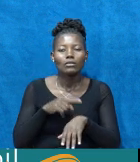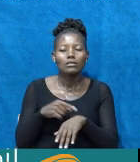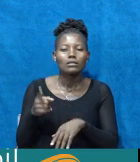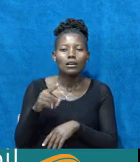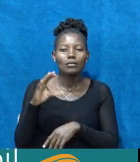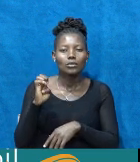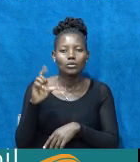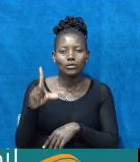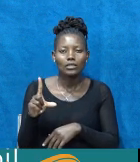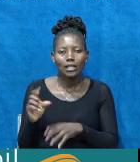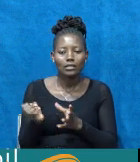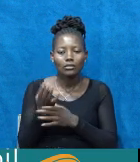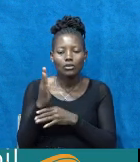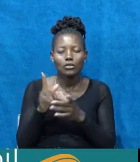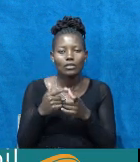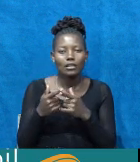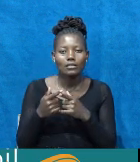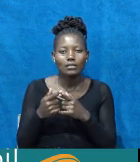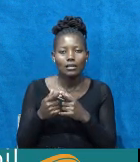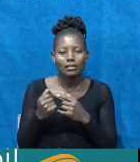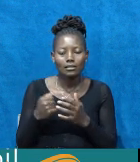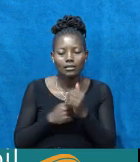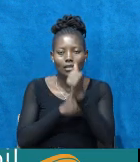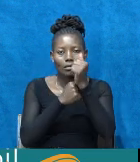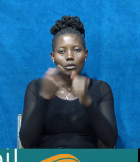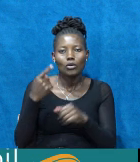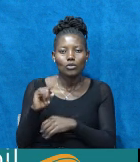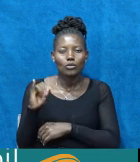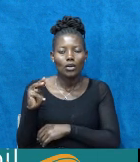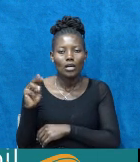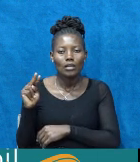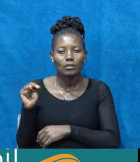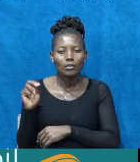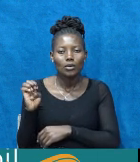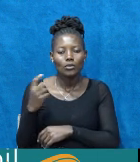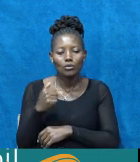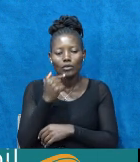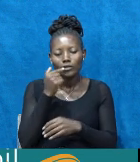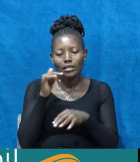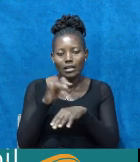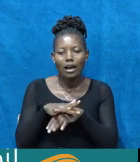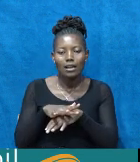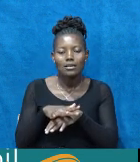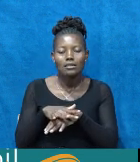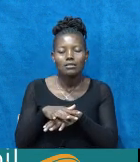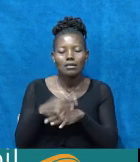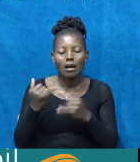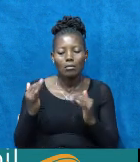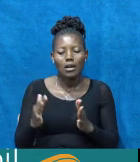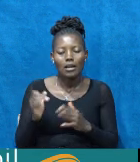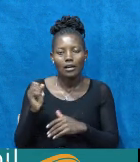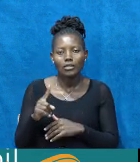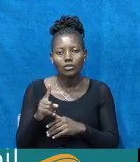turn will be able to hasten recovery. Also, fats are very key when it comes to cell membrane